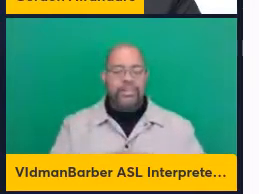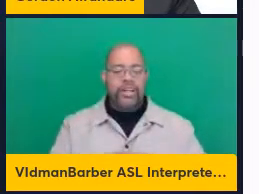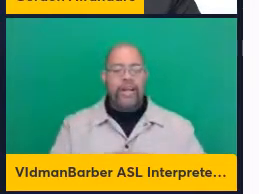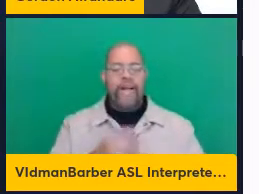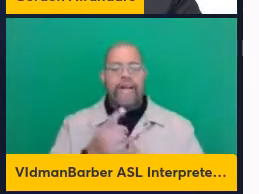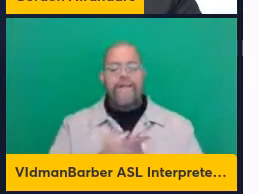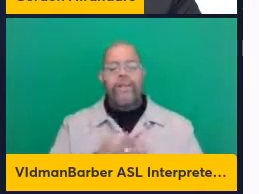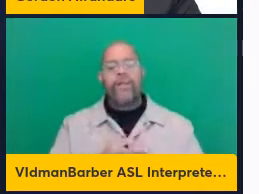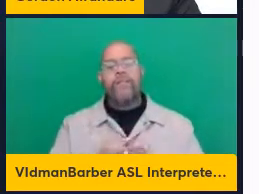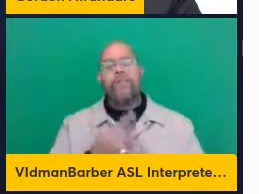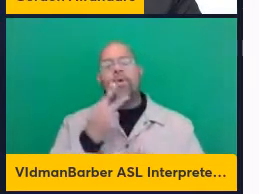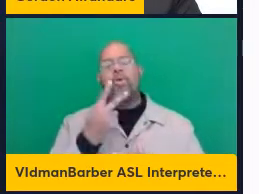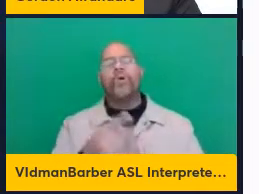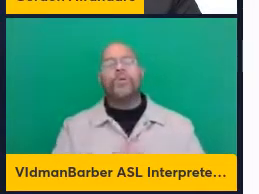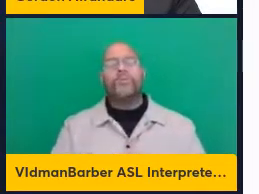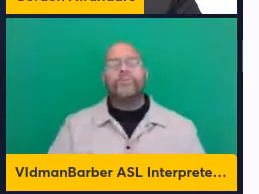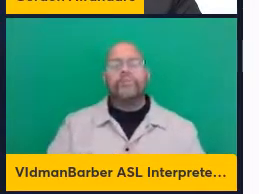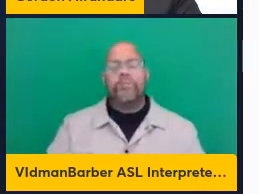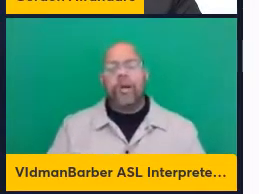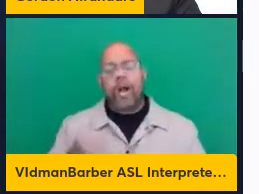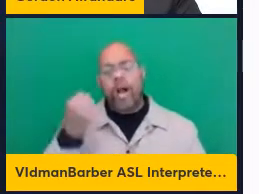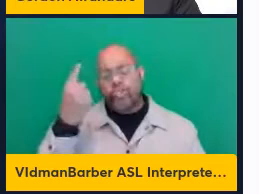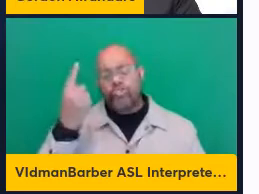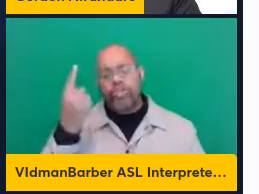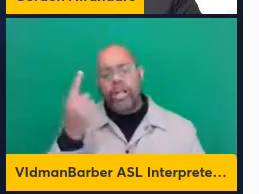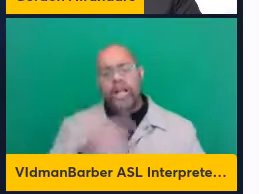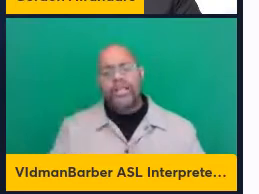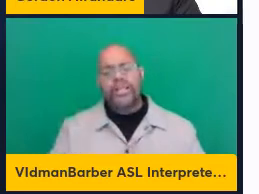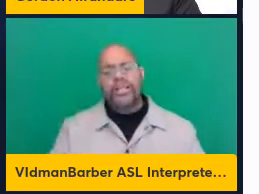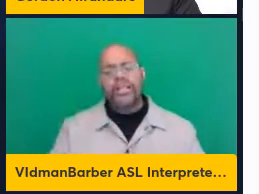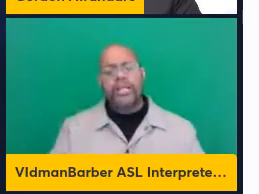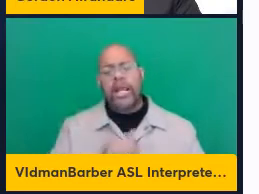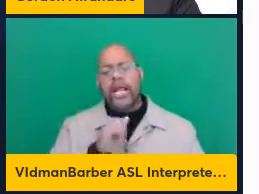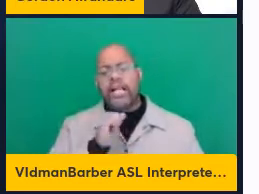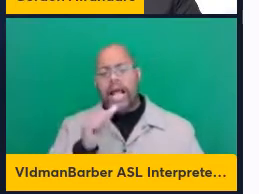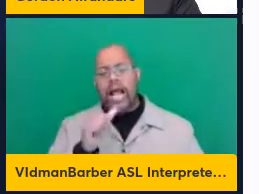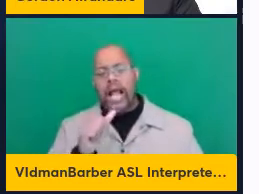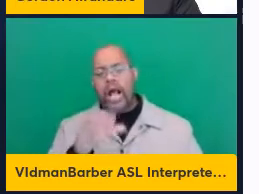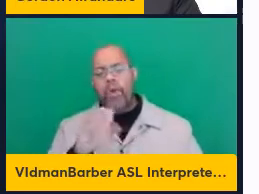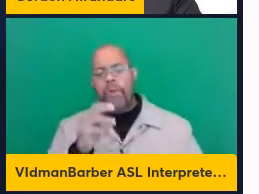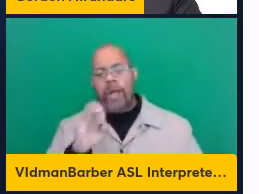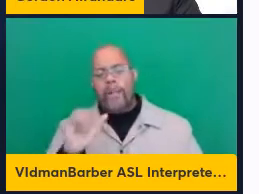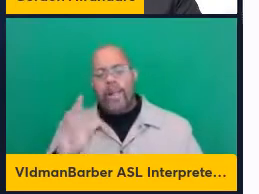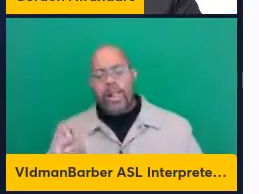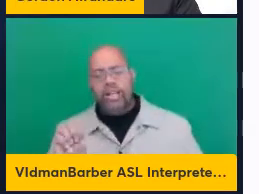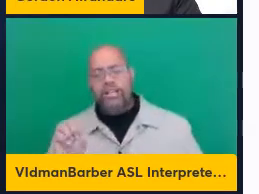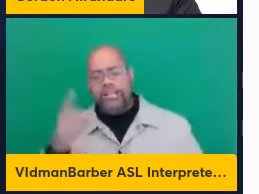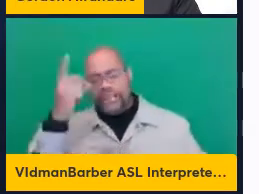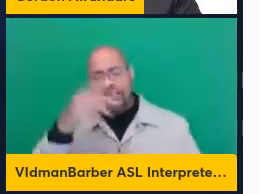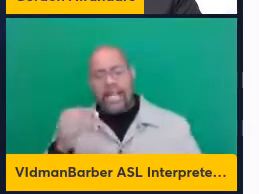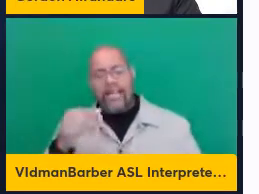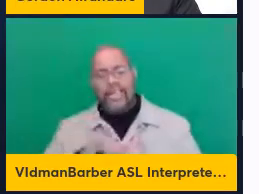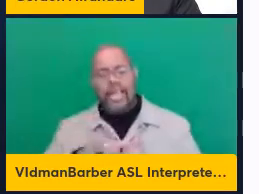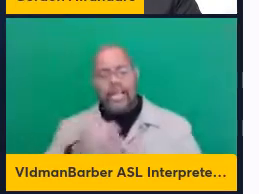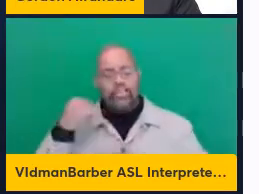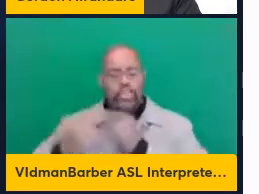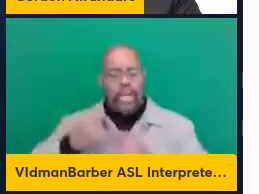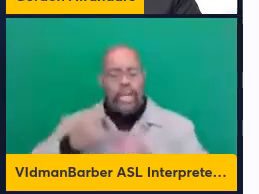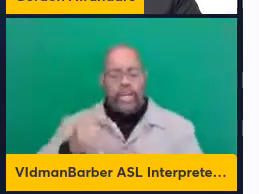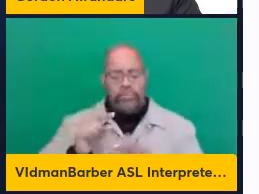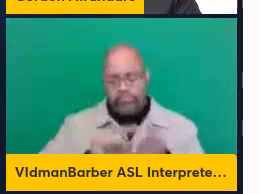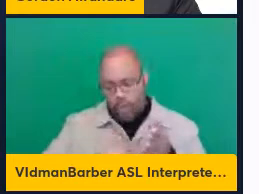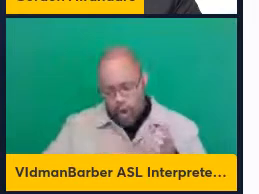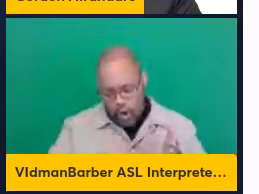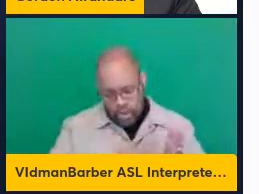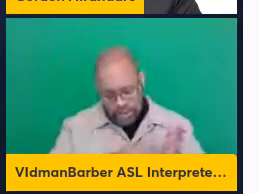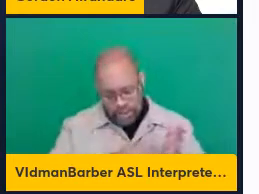then looking at understanding non-communicable disease and the genetic markers that could